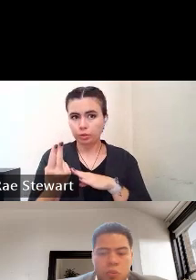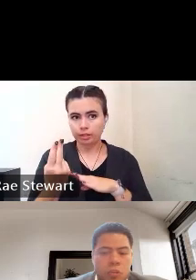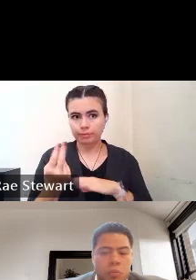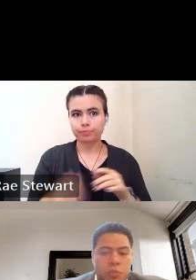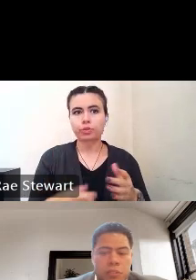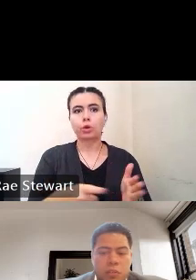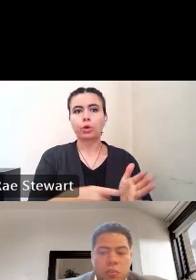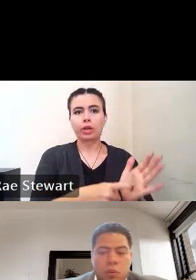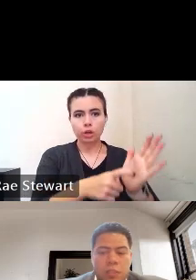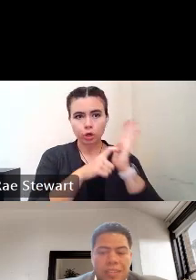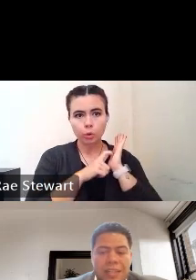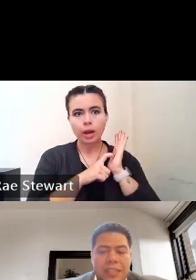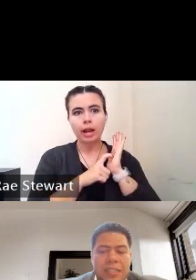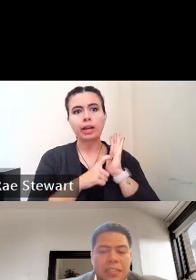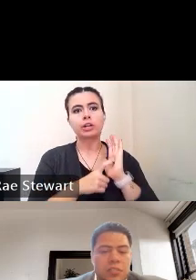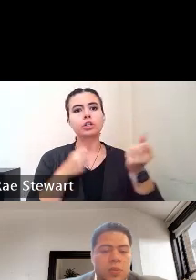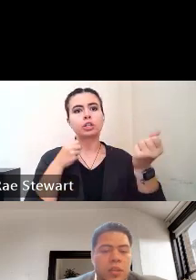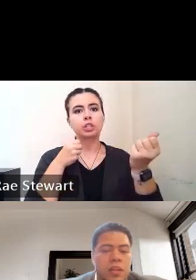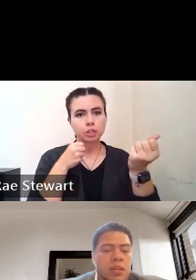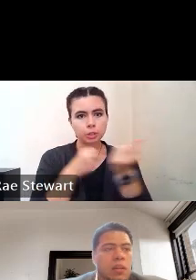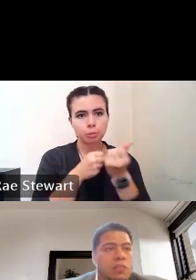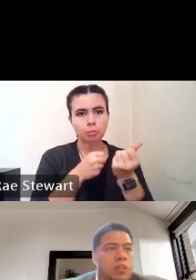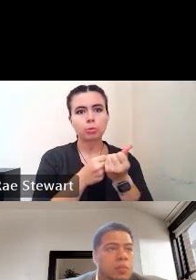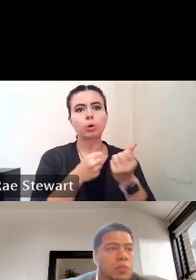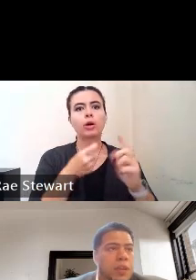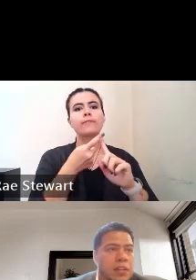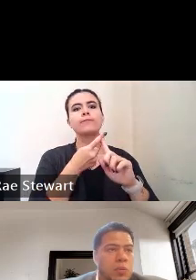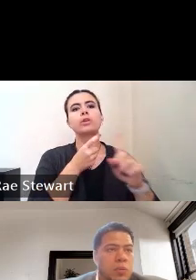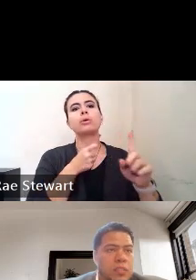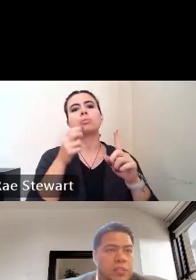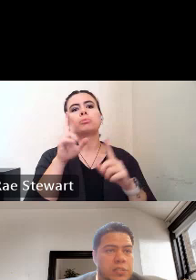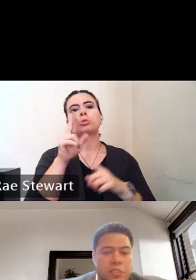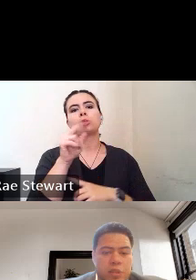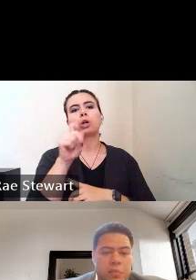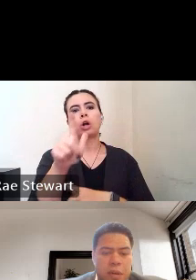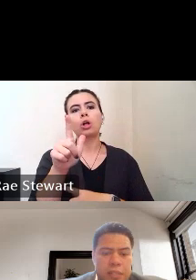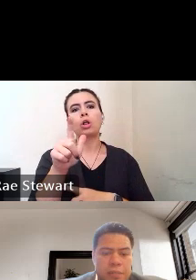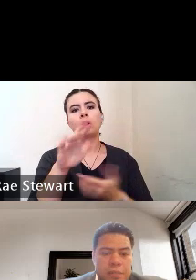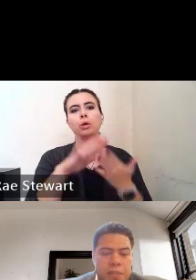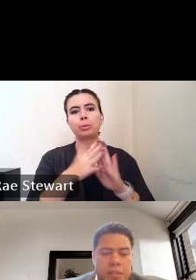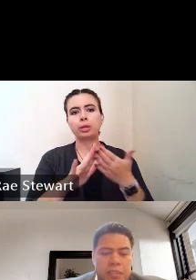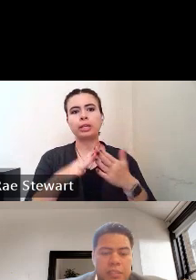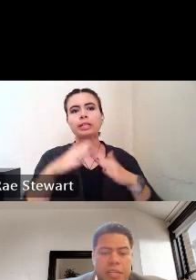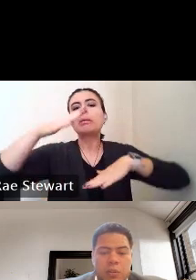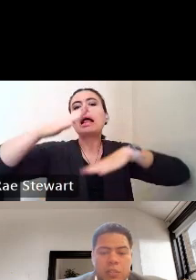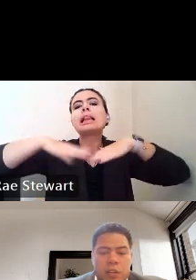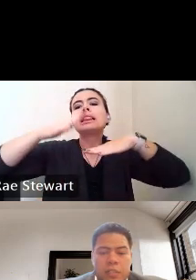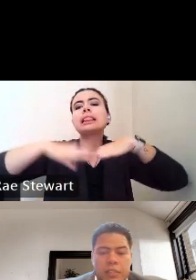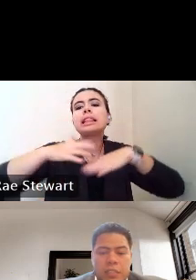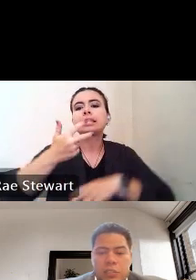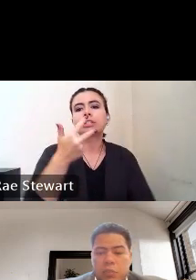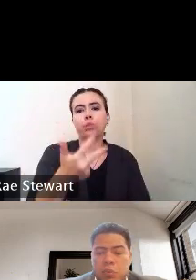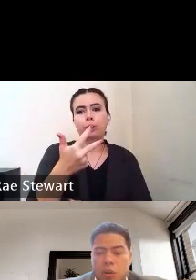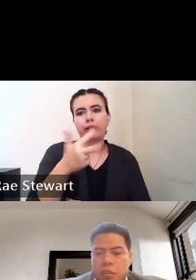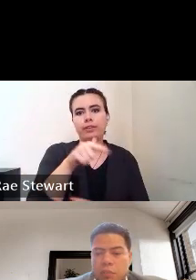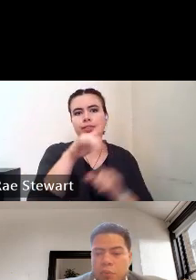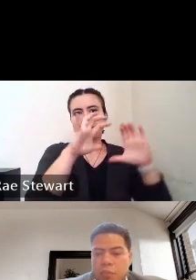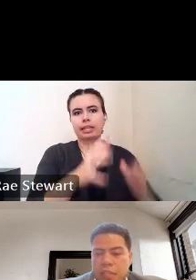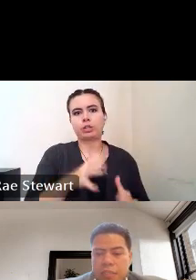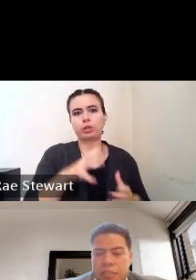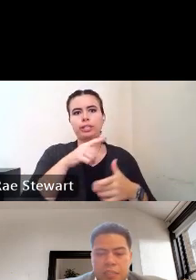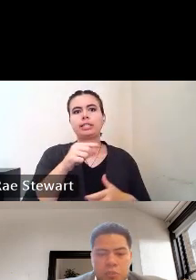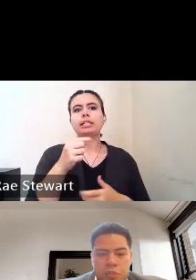support rural communities across at least 3 of the approved categories here in this green box. These categories are intentionally broad